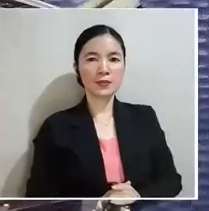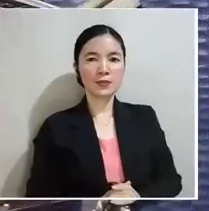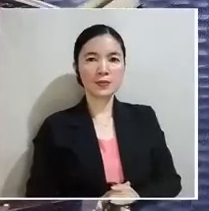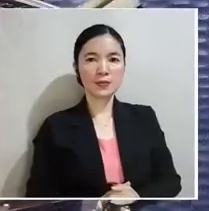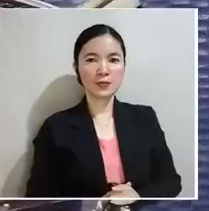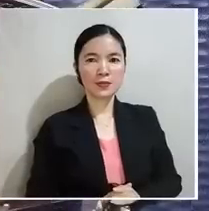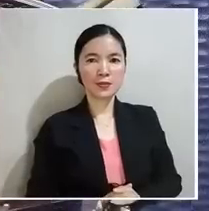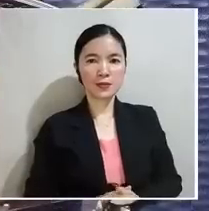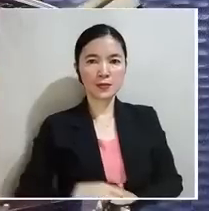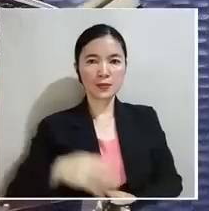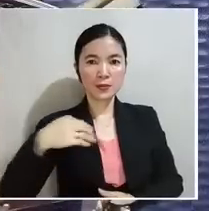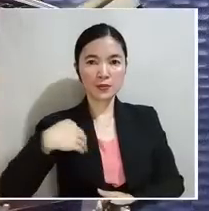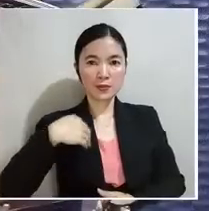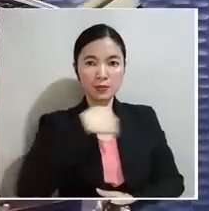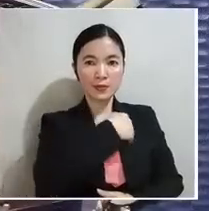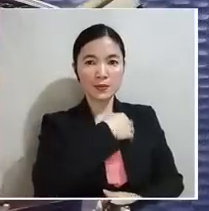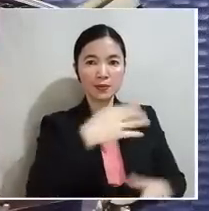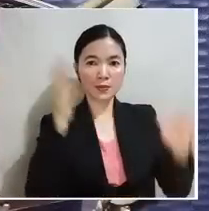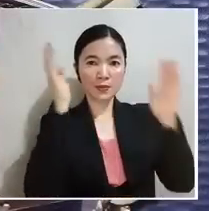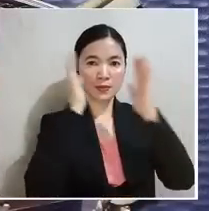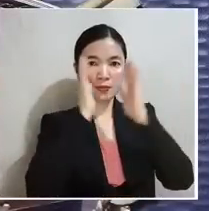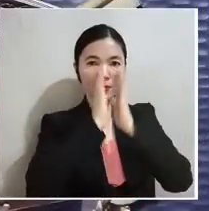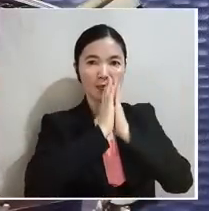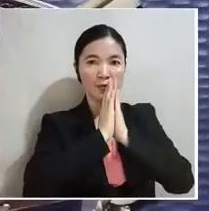Let us pray.